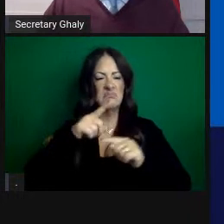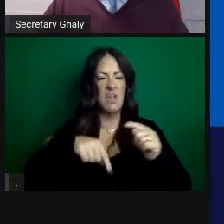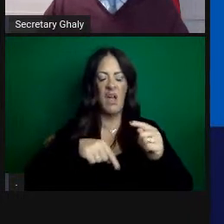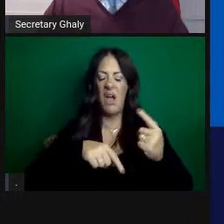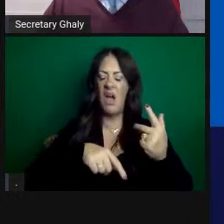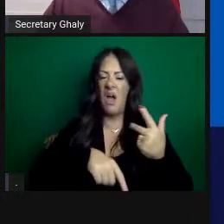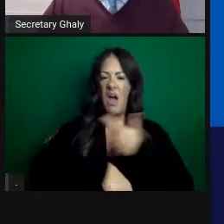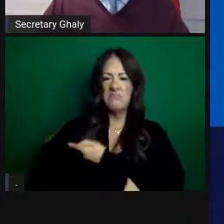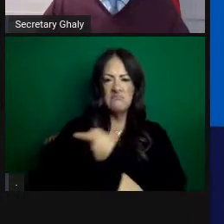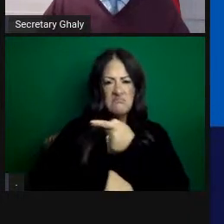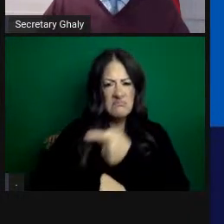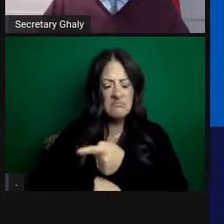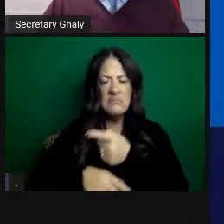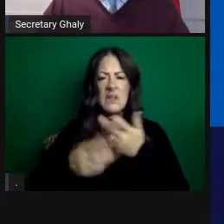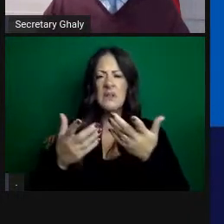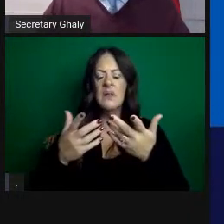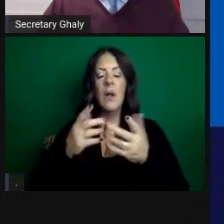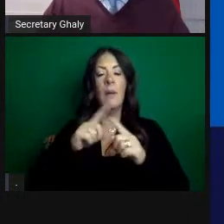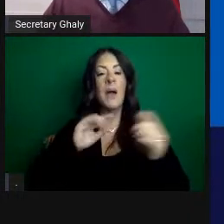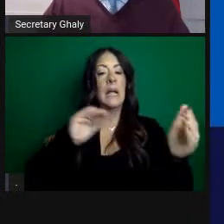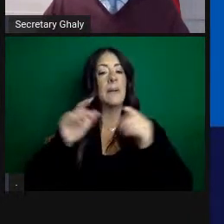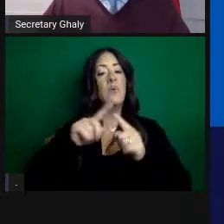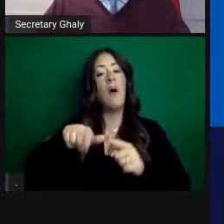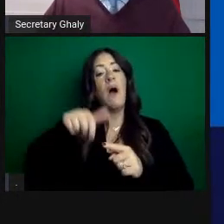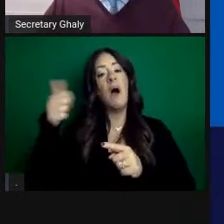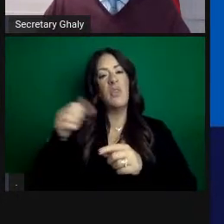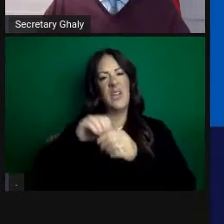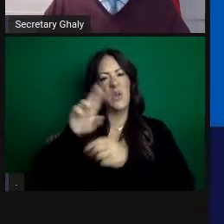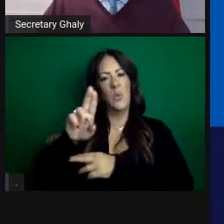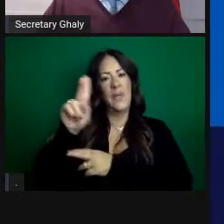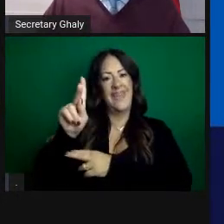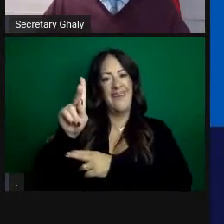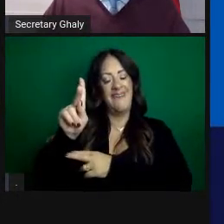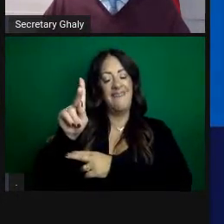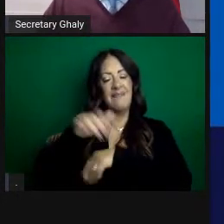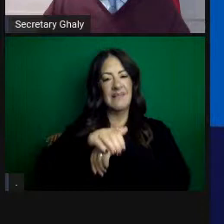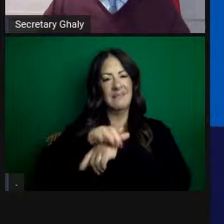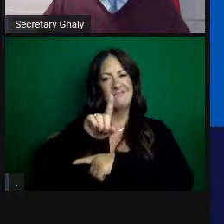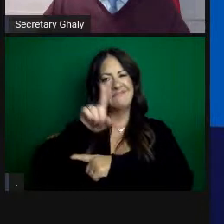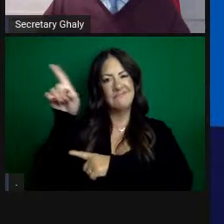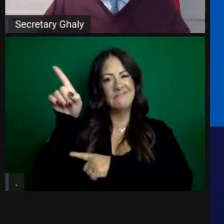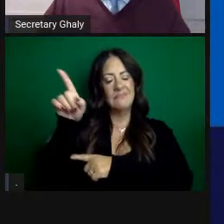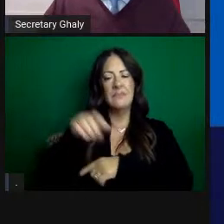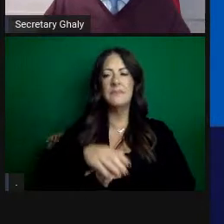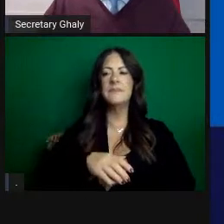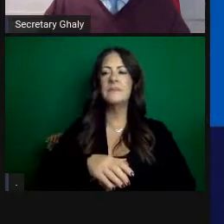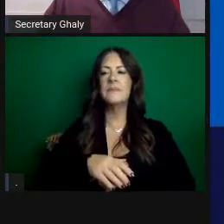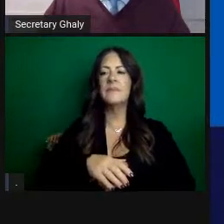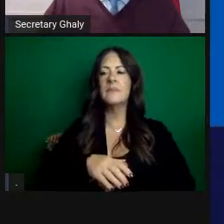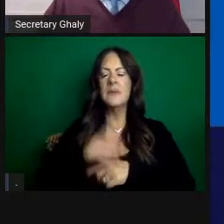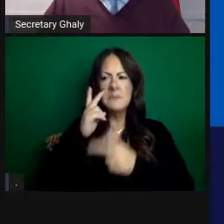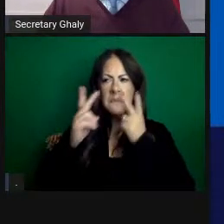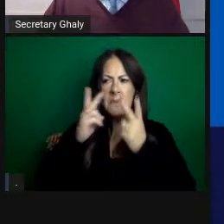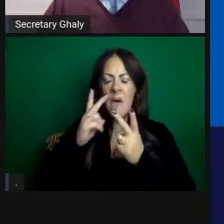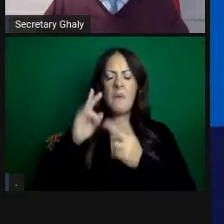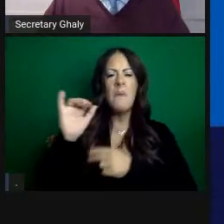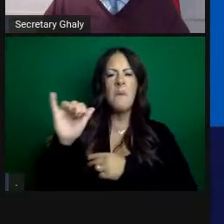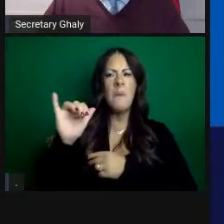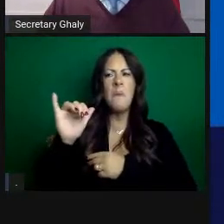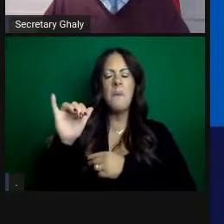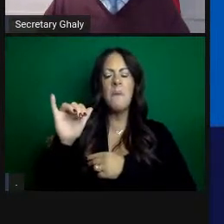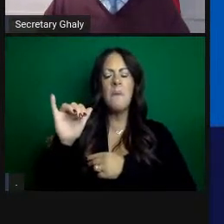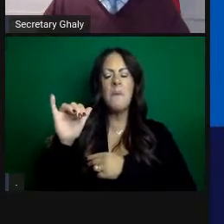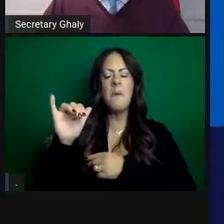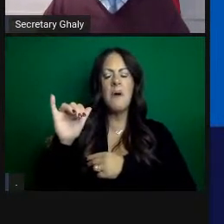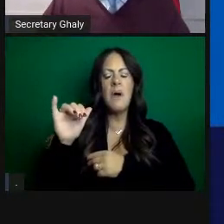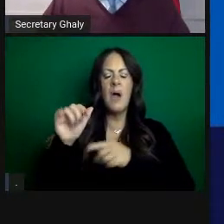there. And then the UK variant, a variant that we first talked about, continue to see cases here in